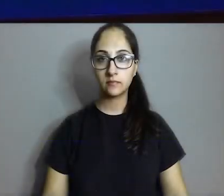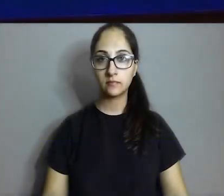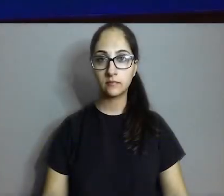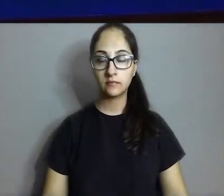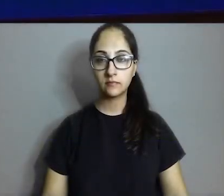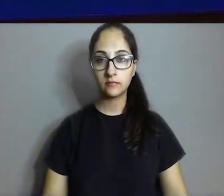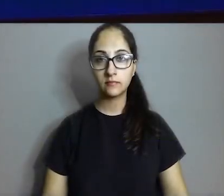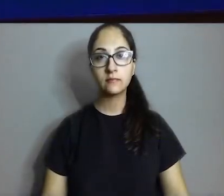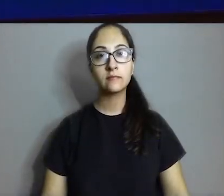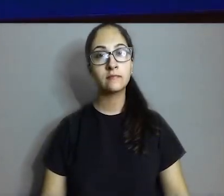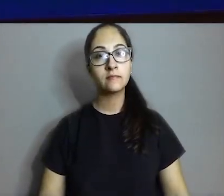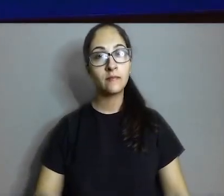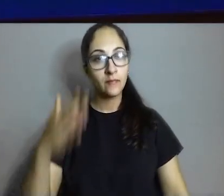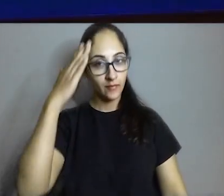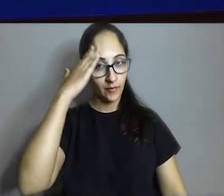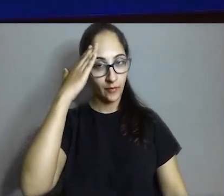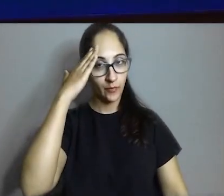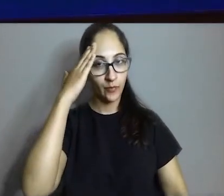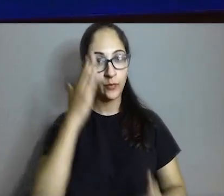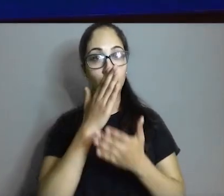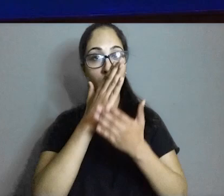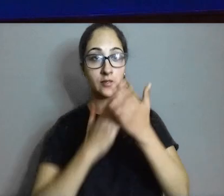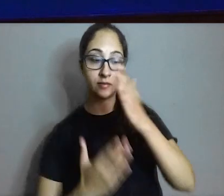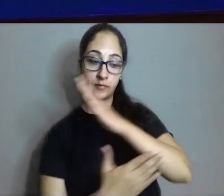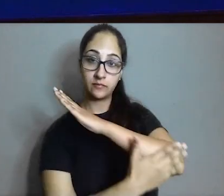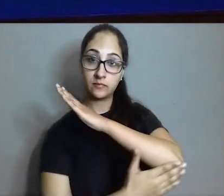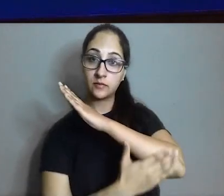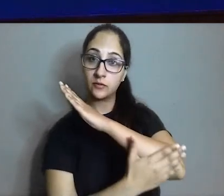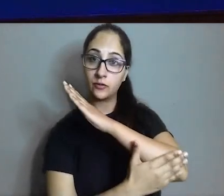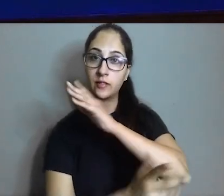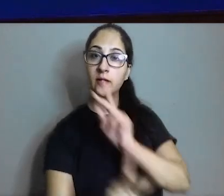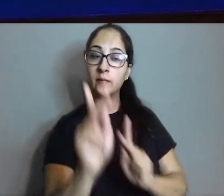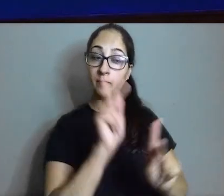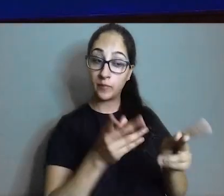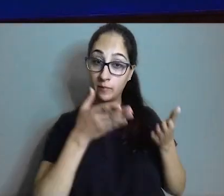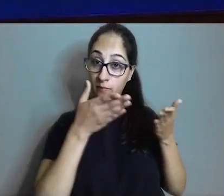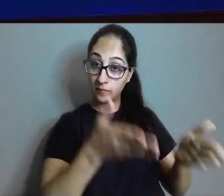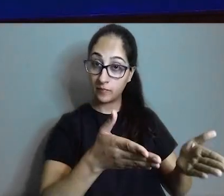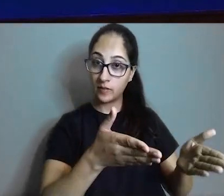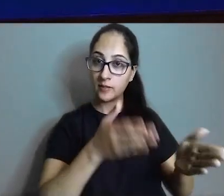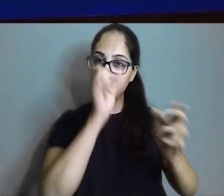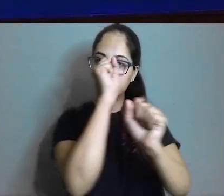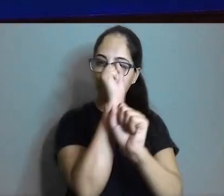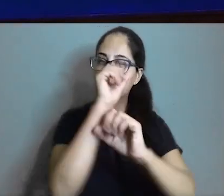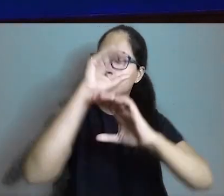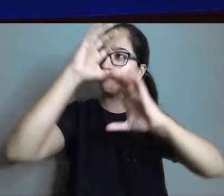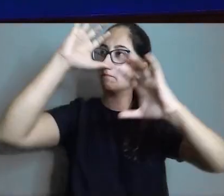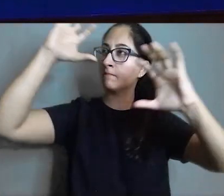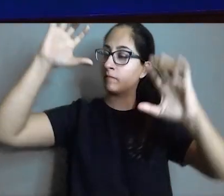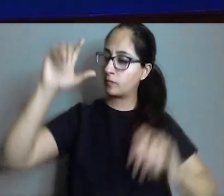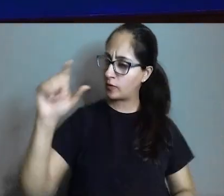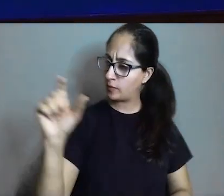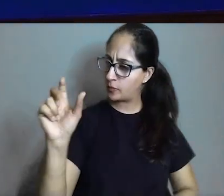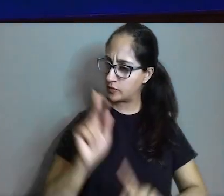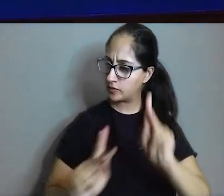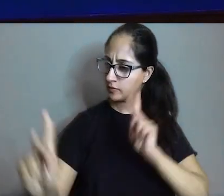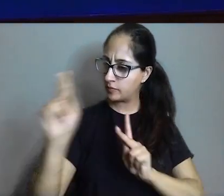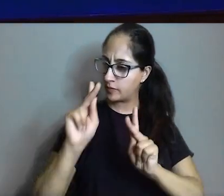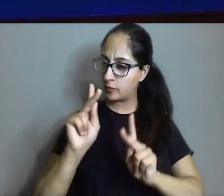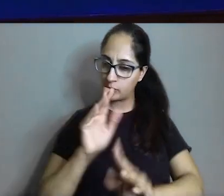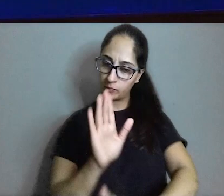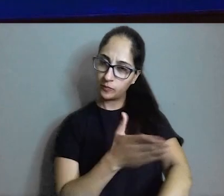Now, I know that in some parts of the world, the words Muslim and music are not often